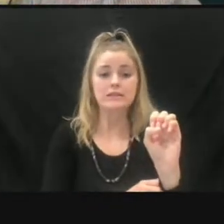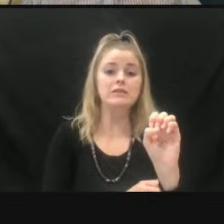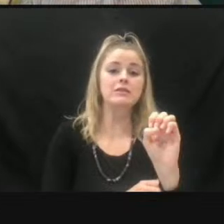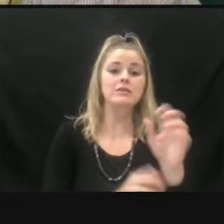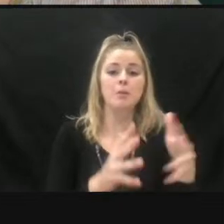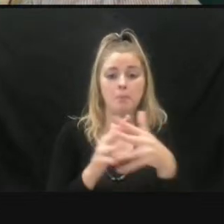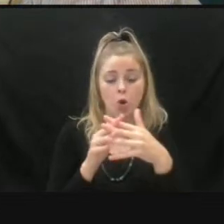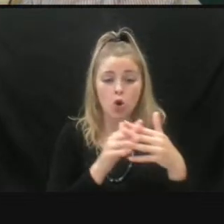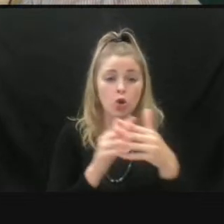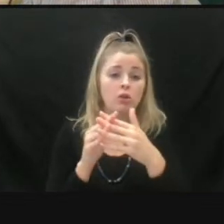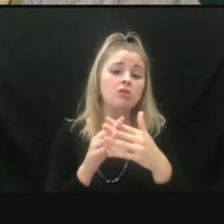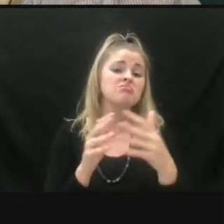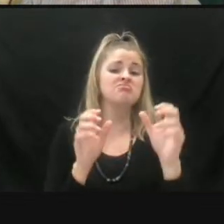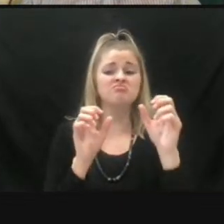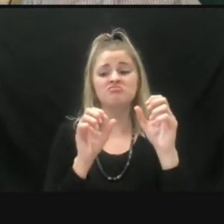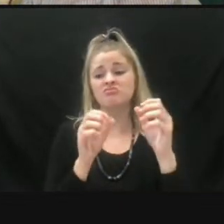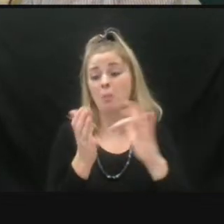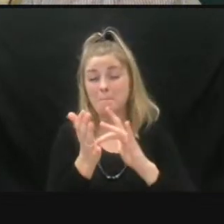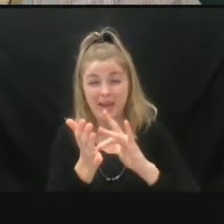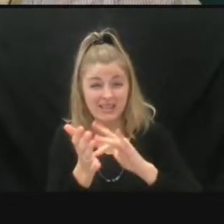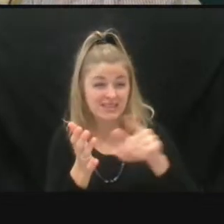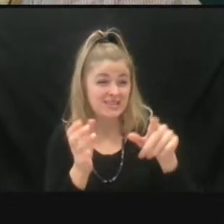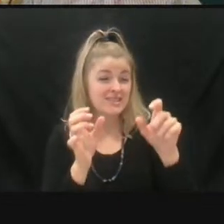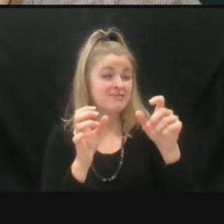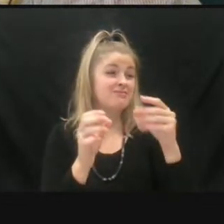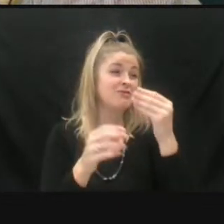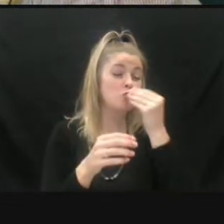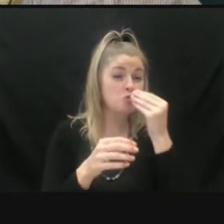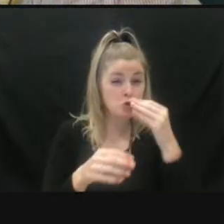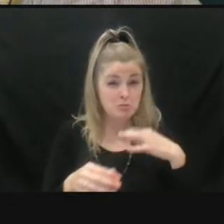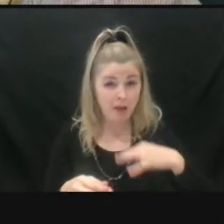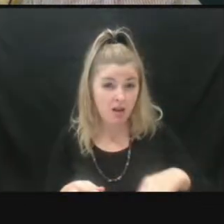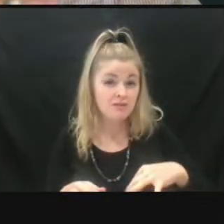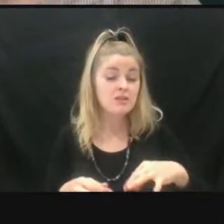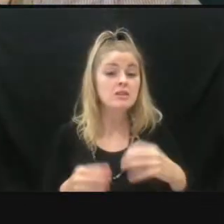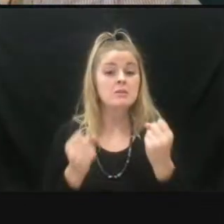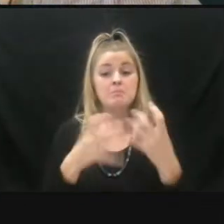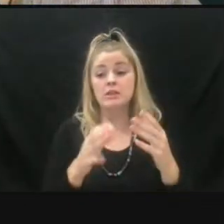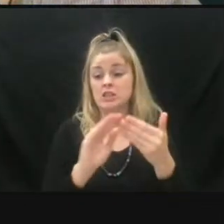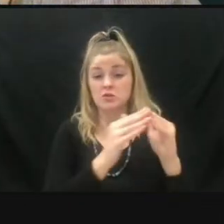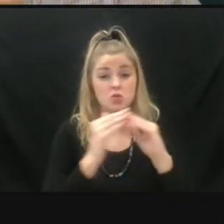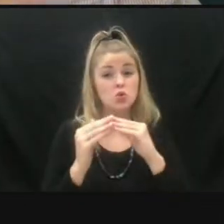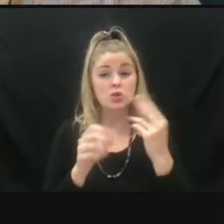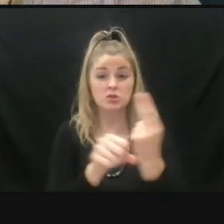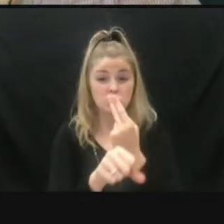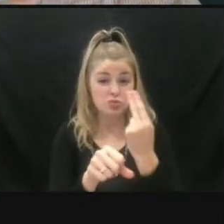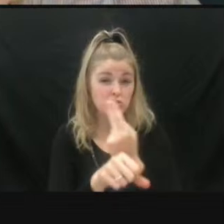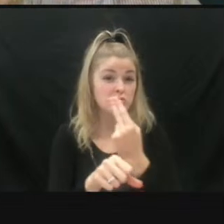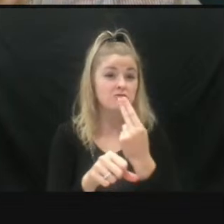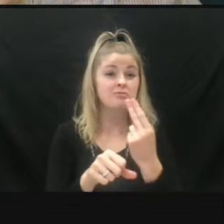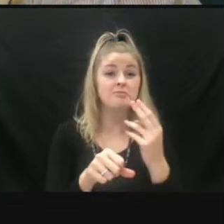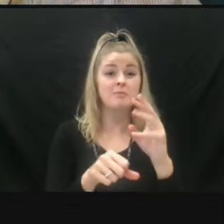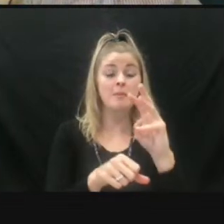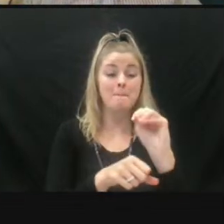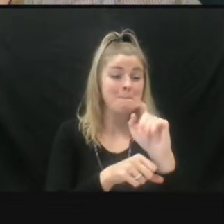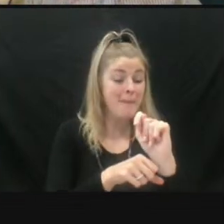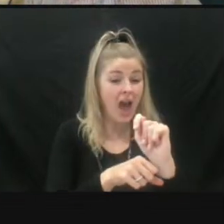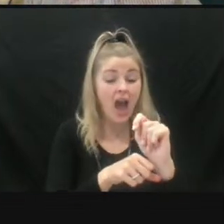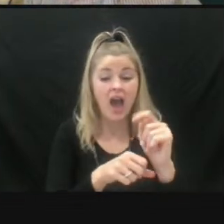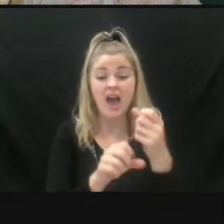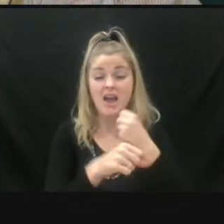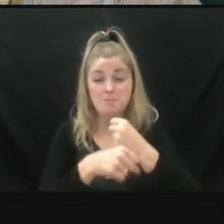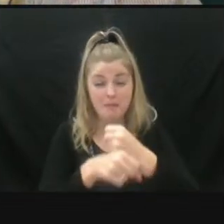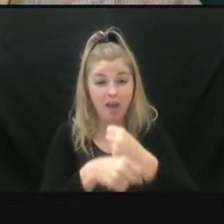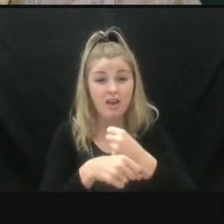multitude of uses. It's a food, it's a medicine, was used by many communities for making mats for their bedding, for